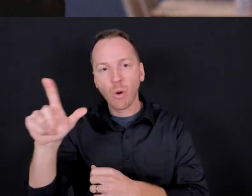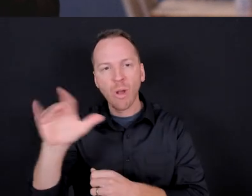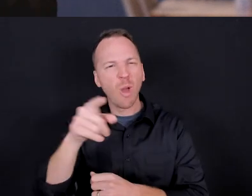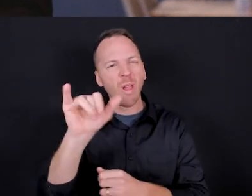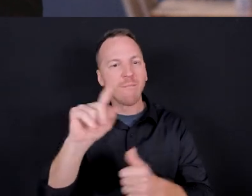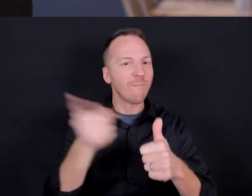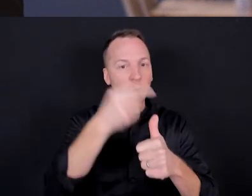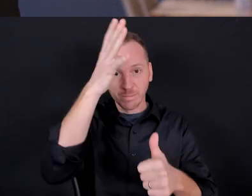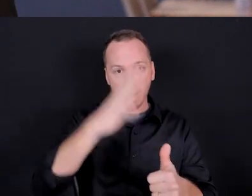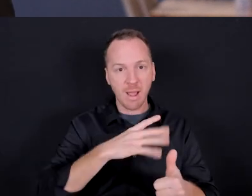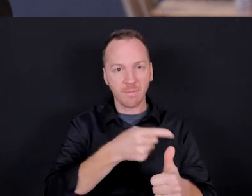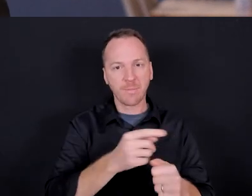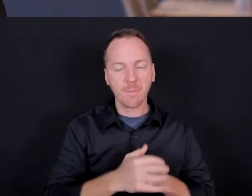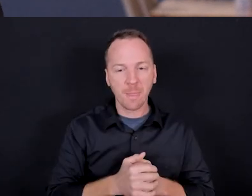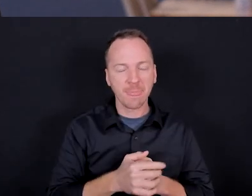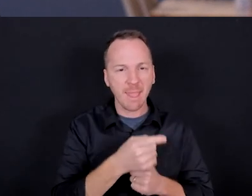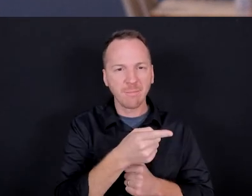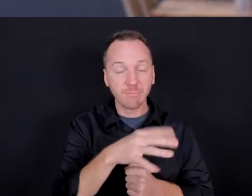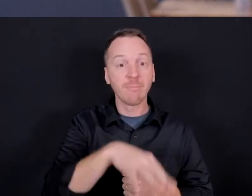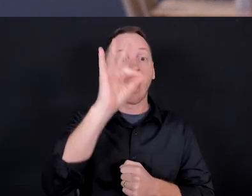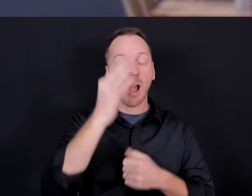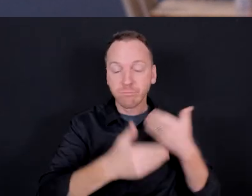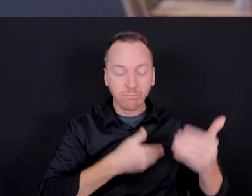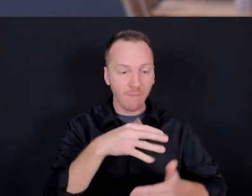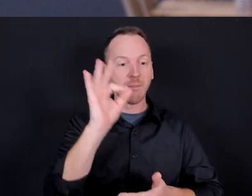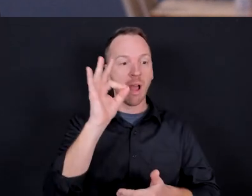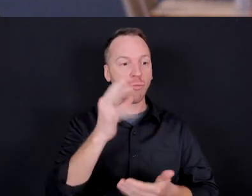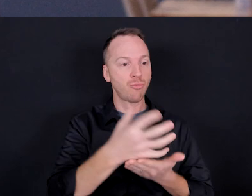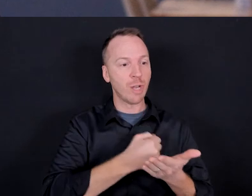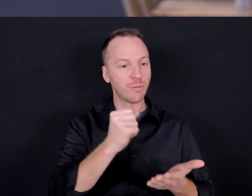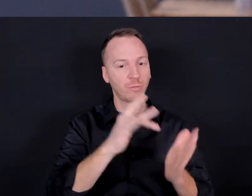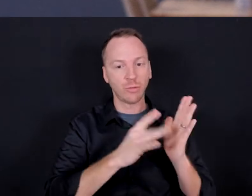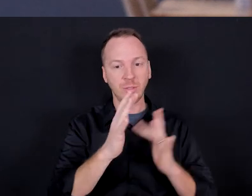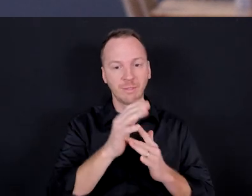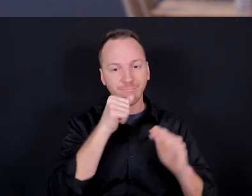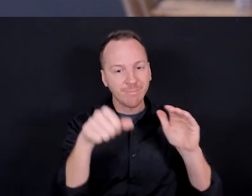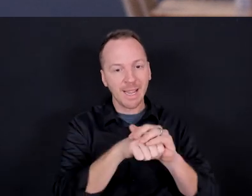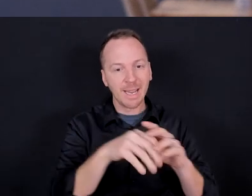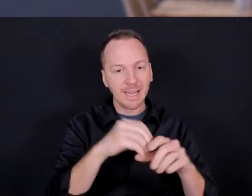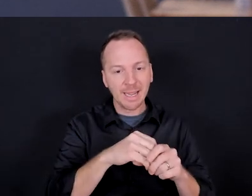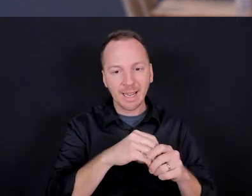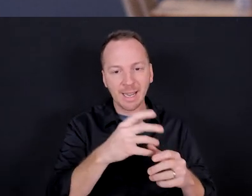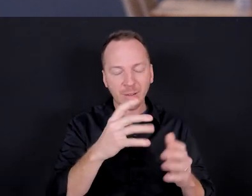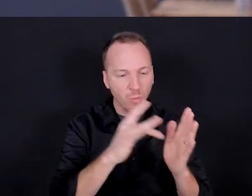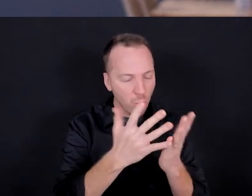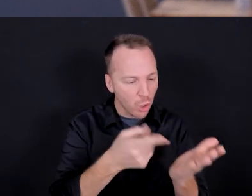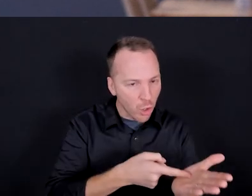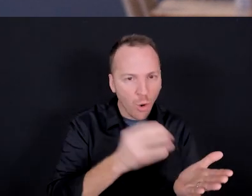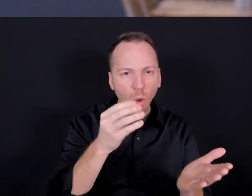the first man that kind of found these treasures of Christ hidden in water in the Word at